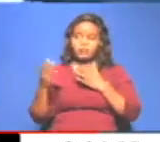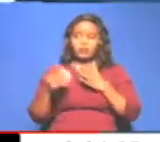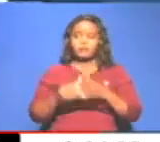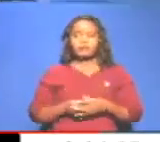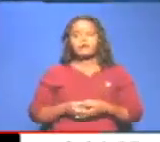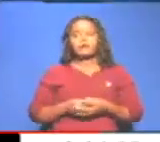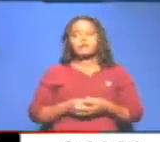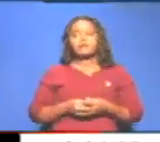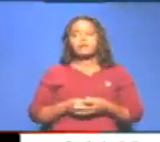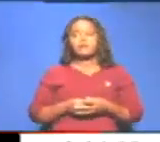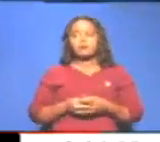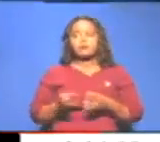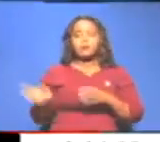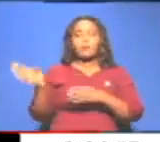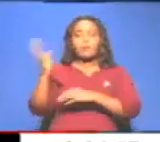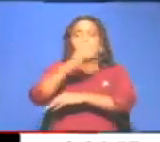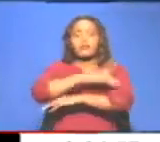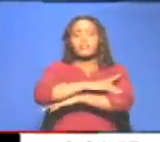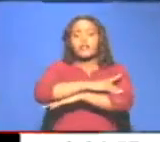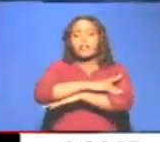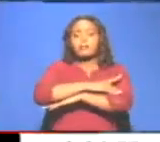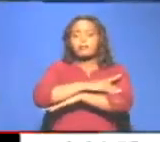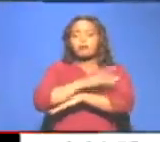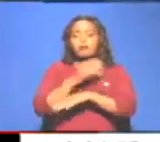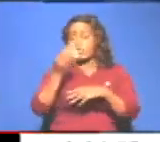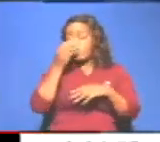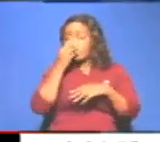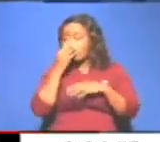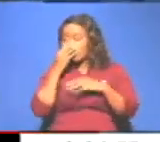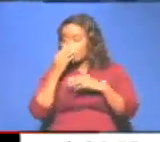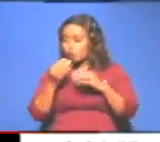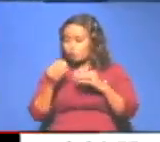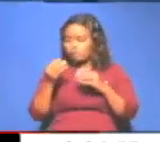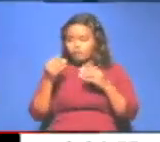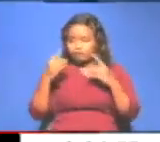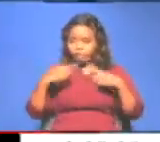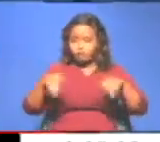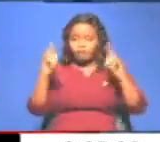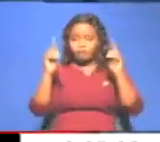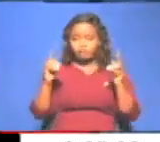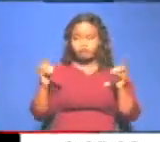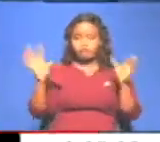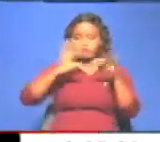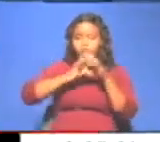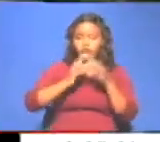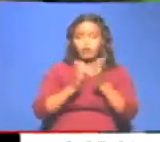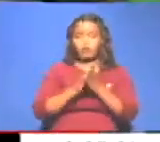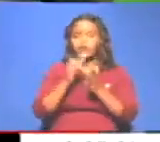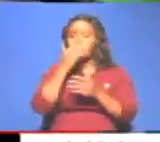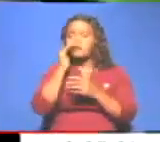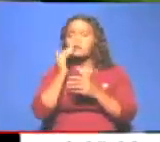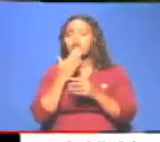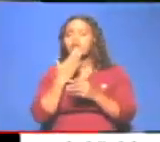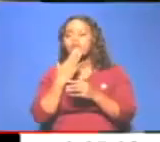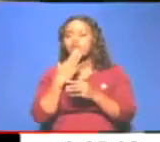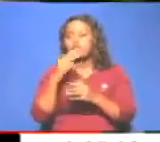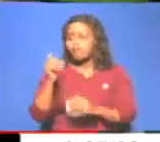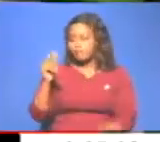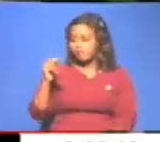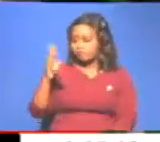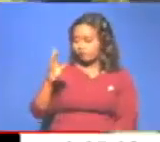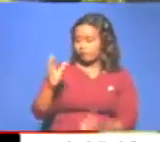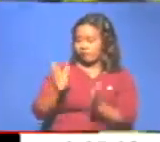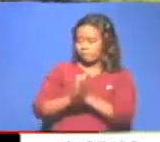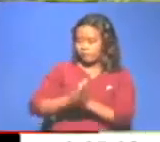A day after Deputy President William Ruto unveiled a political pact with ANC leader Musalia Mudavadi and Moses Wetangula's